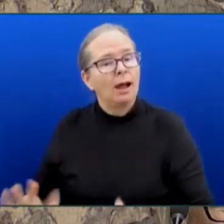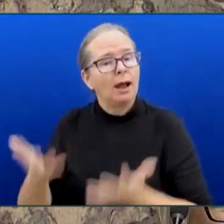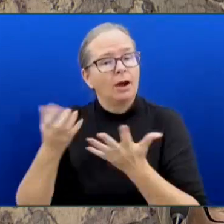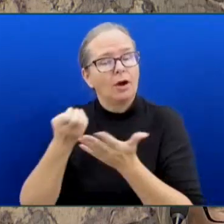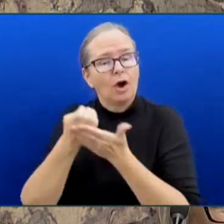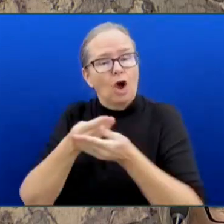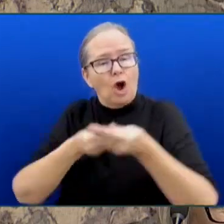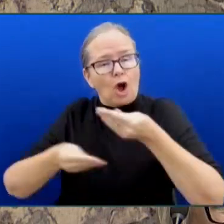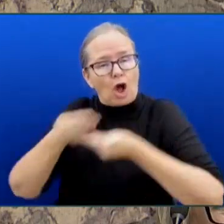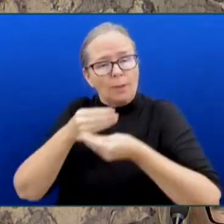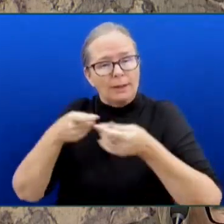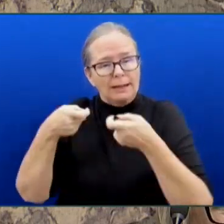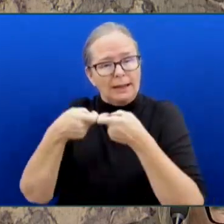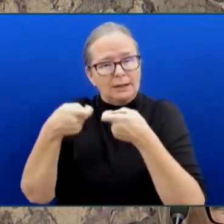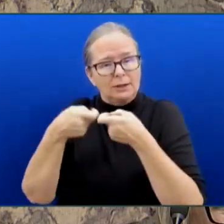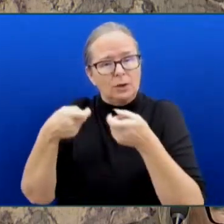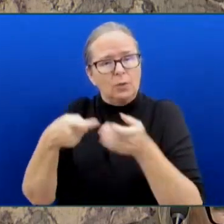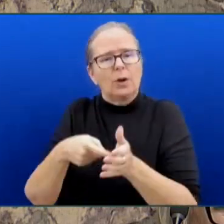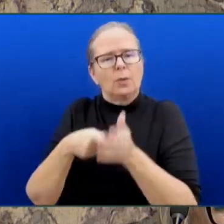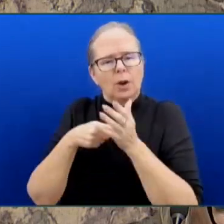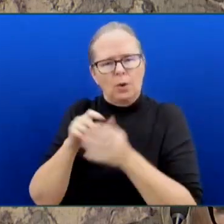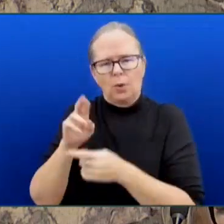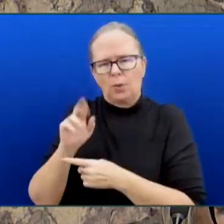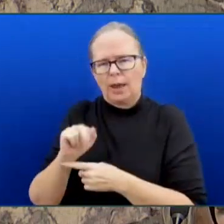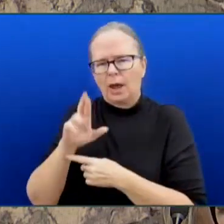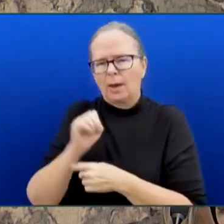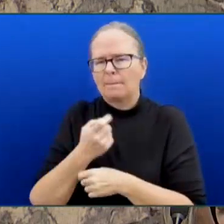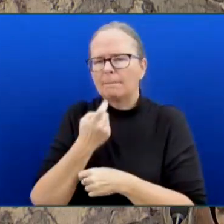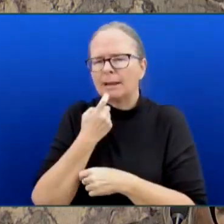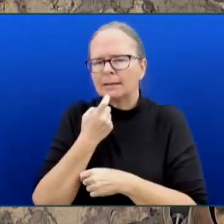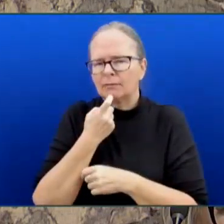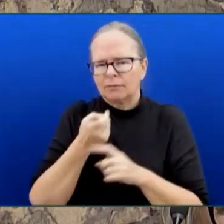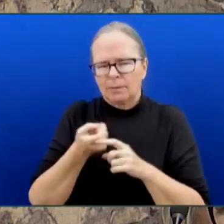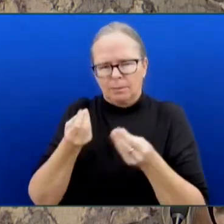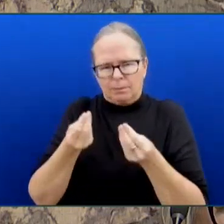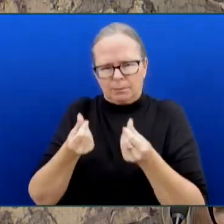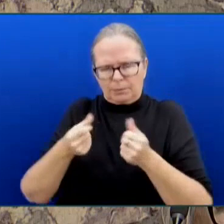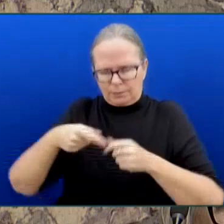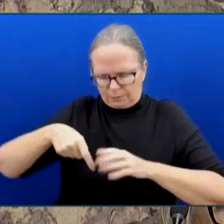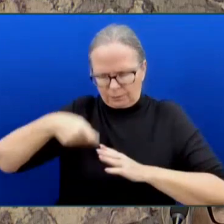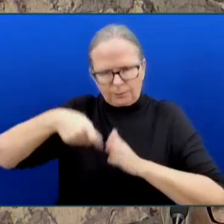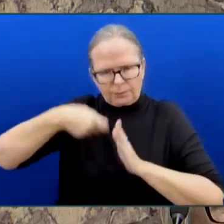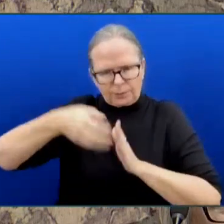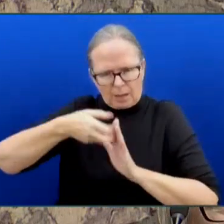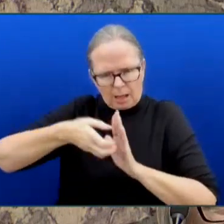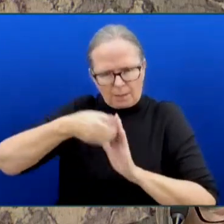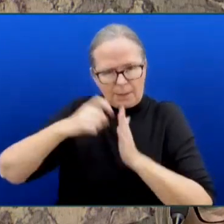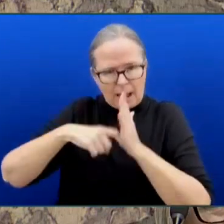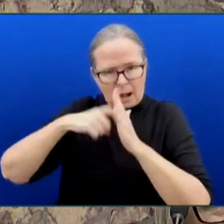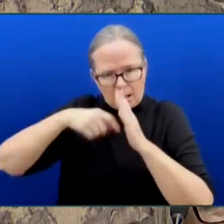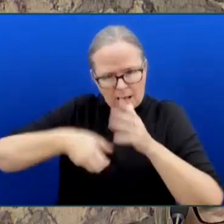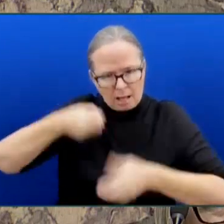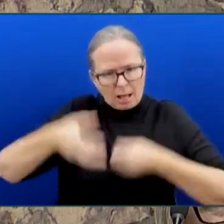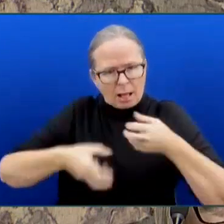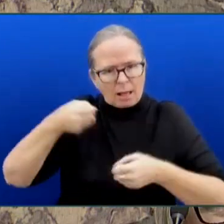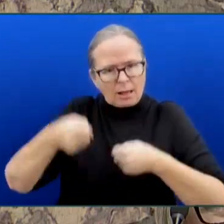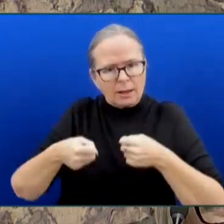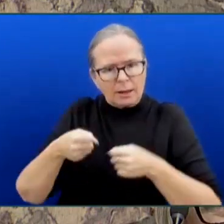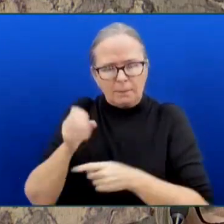earth elements. The list goes on. BC has at least 16 of the world's 31 critical minerals and metals. We just can't get